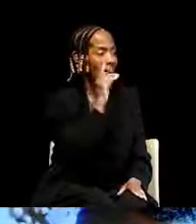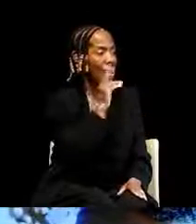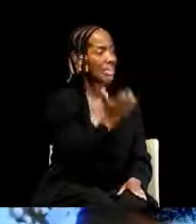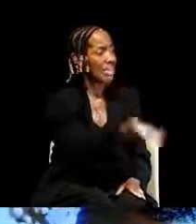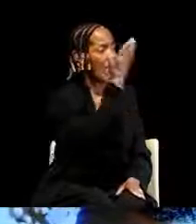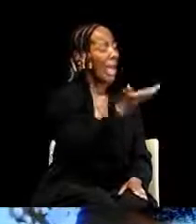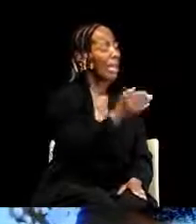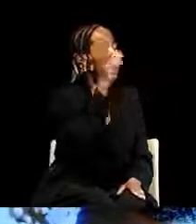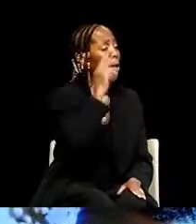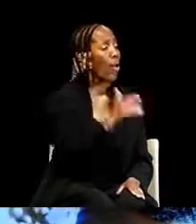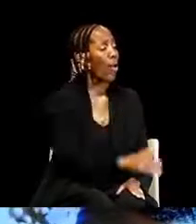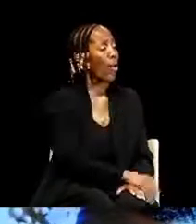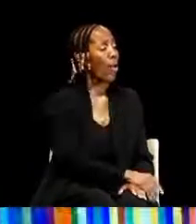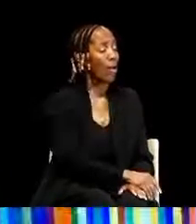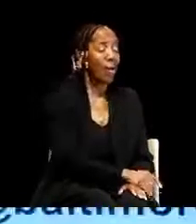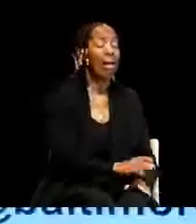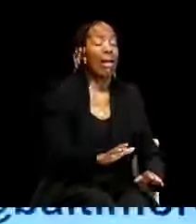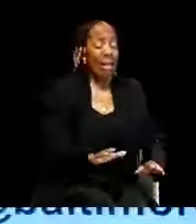up.